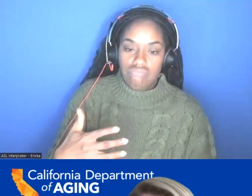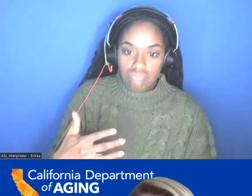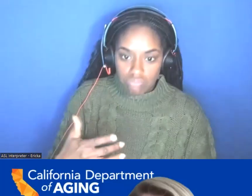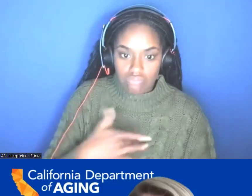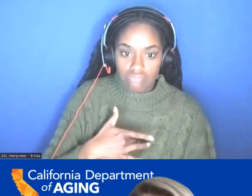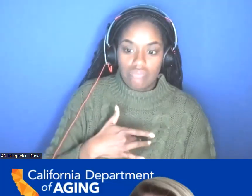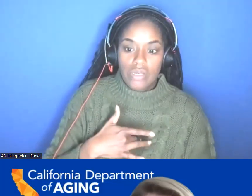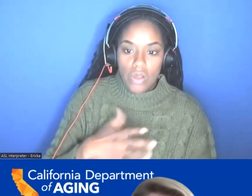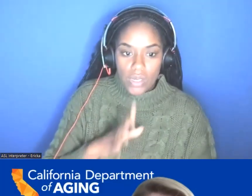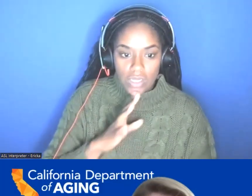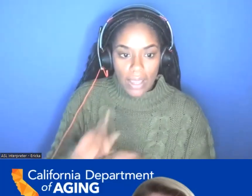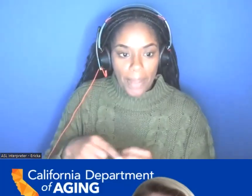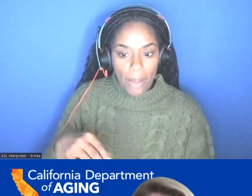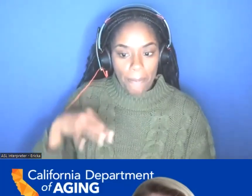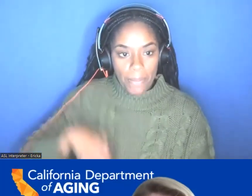benefits for